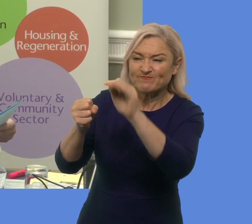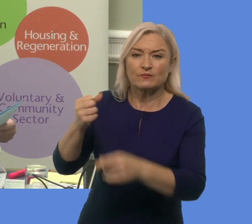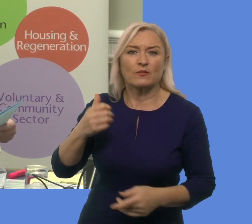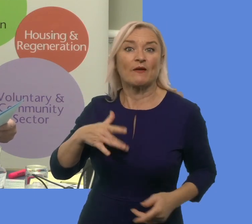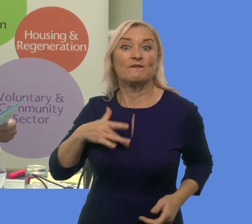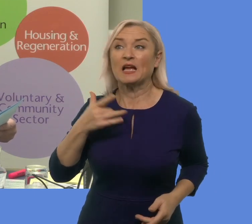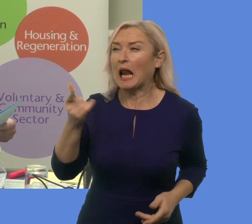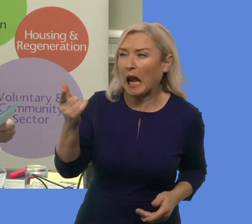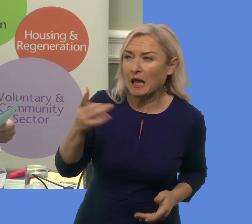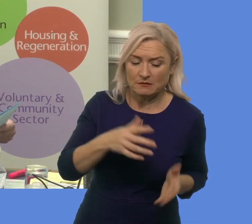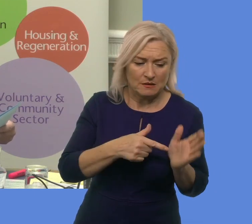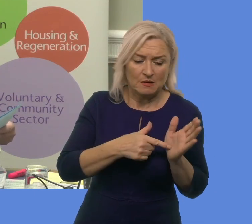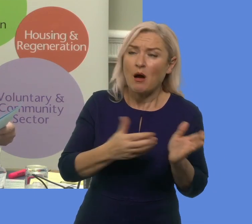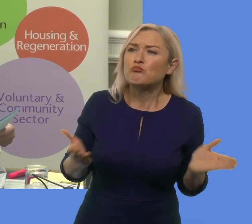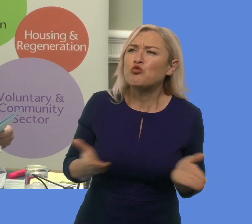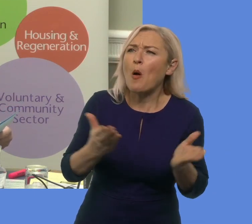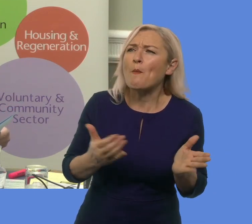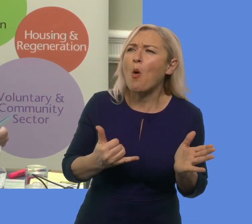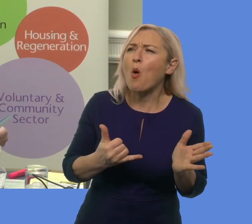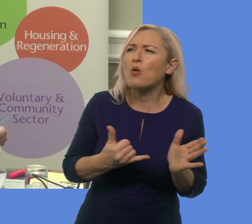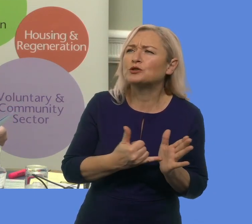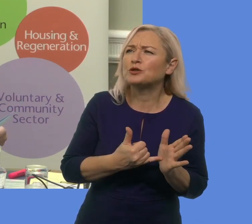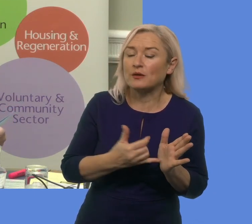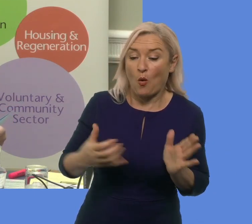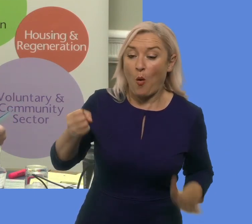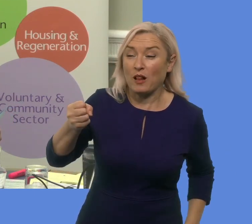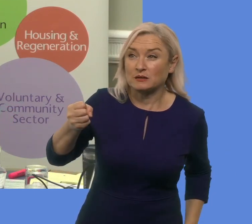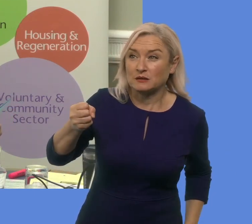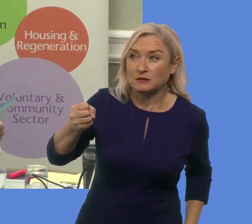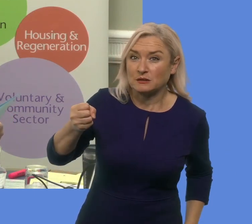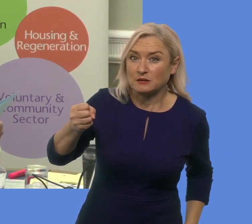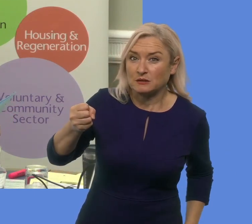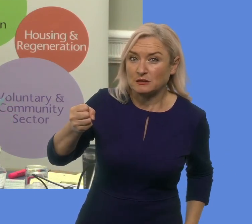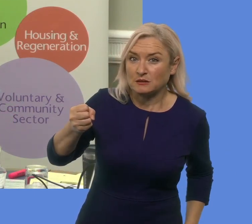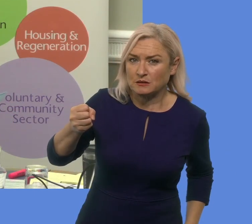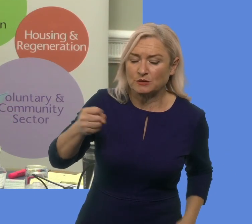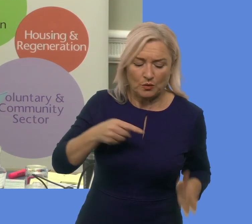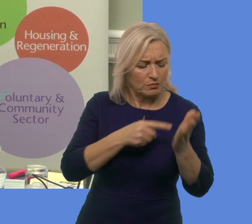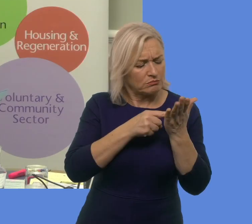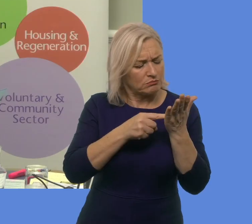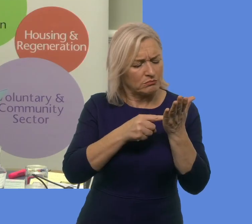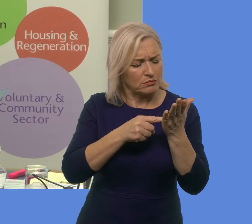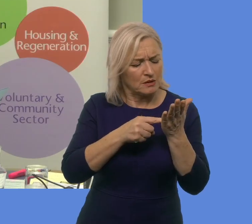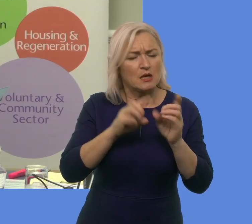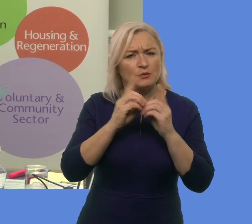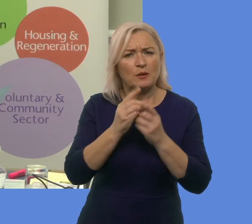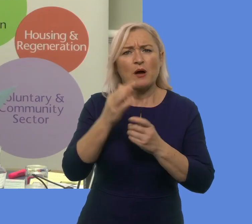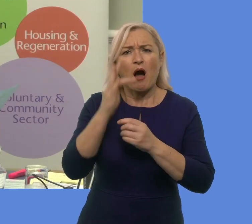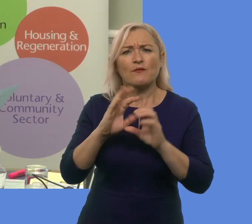are, I suppose. So the Department of Communities must promote and then remove that until